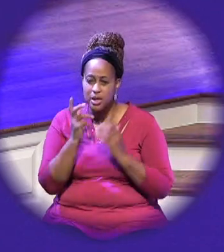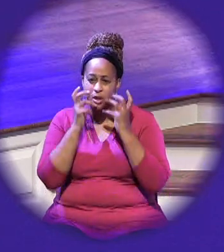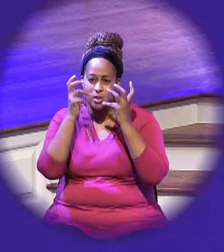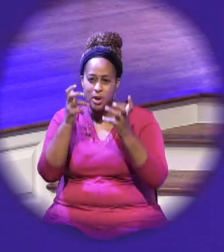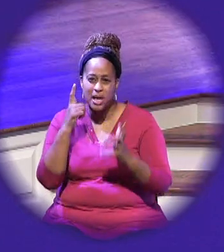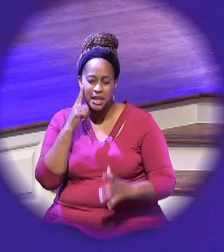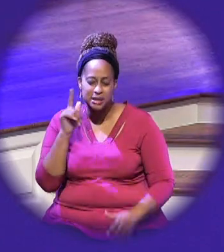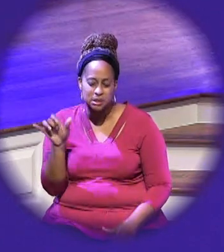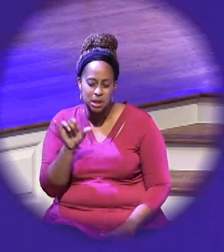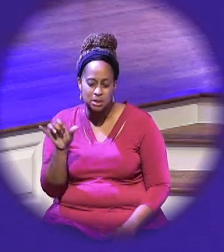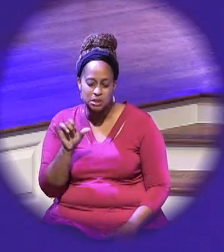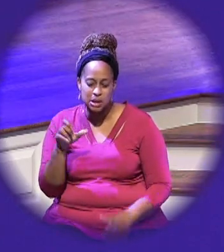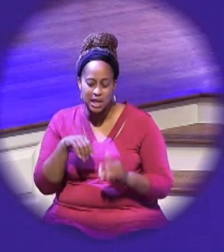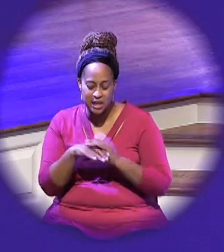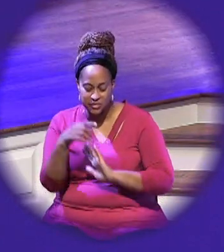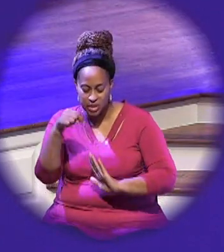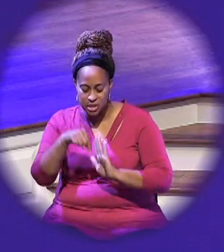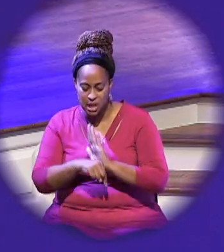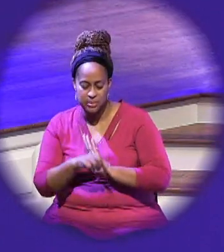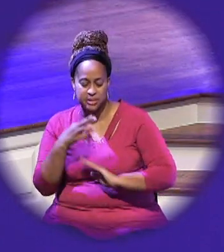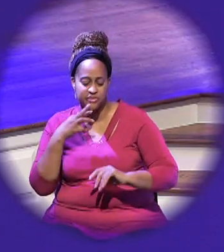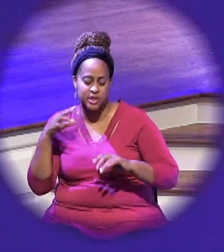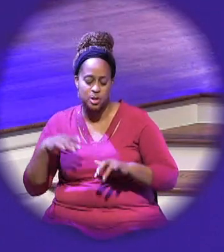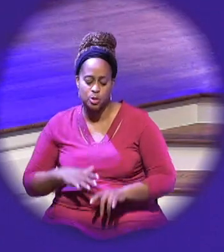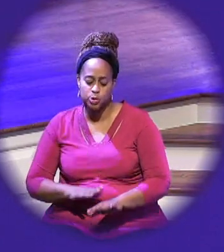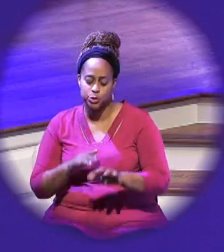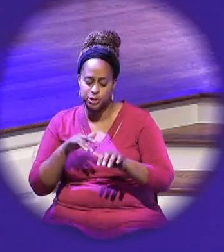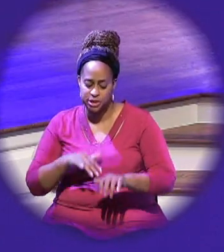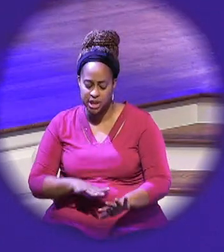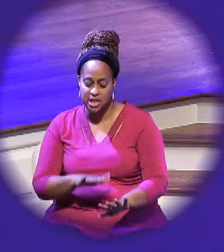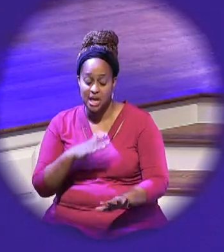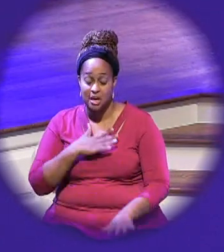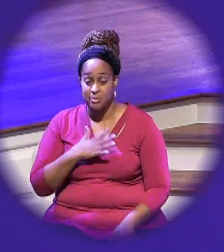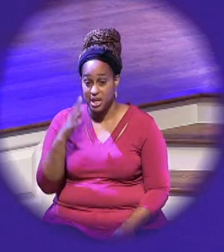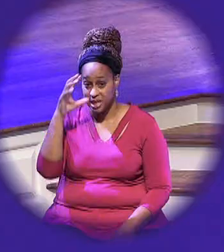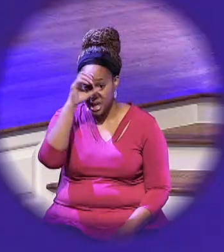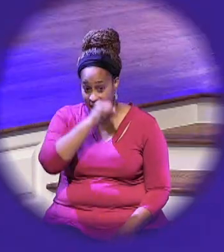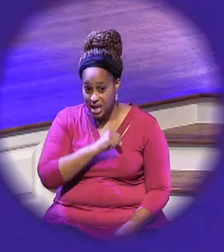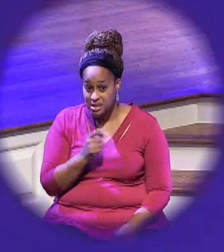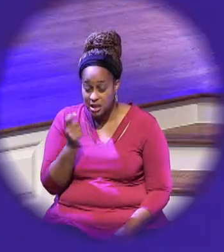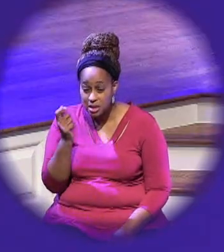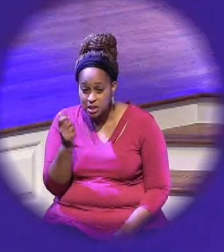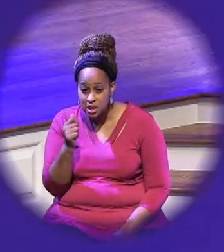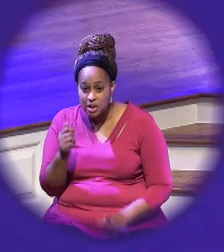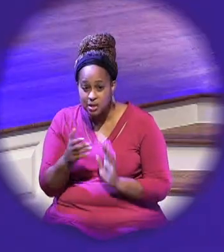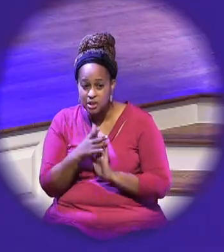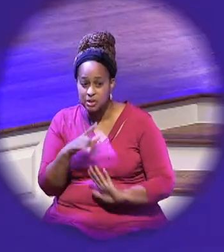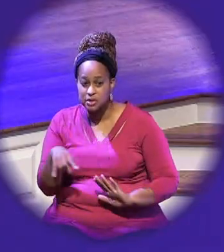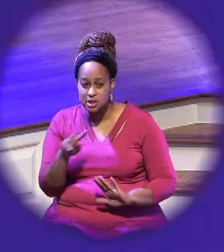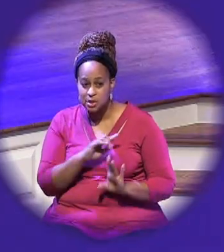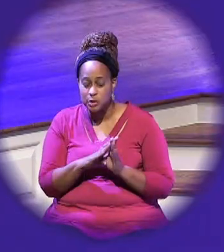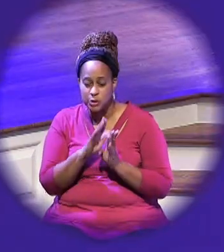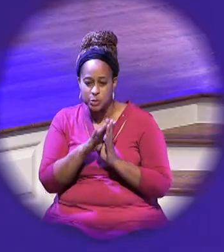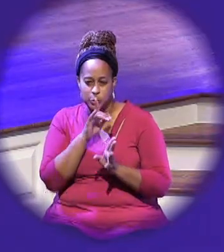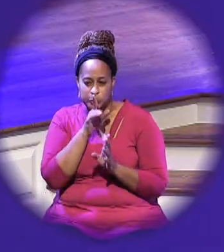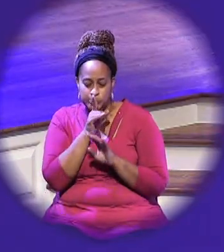like in the depths of the ocean, but my guess is it's a little garbled. It's probably a